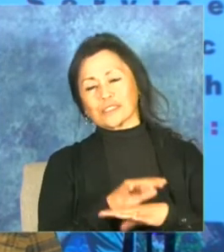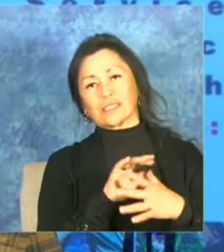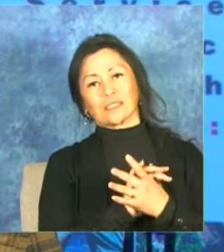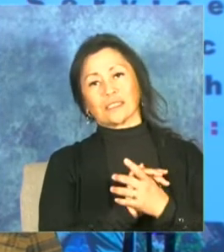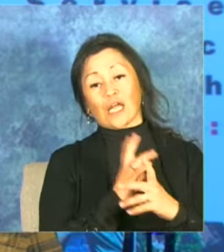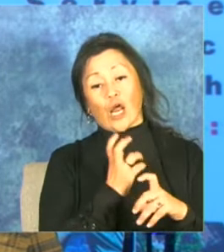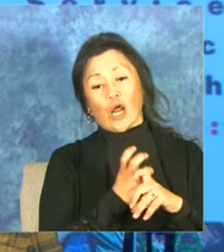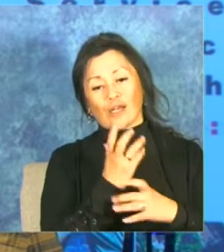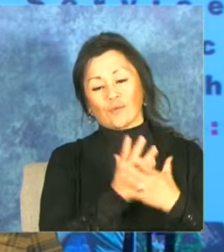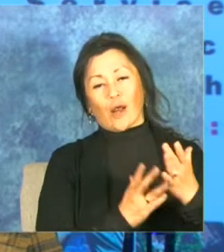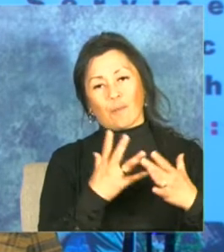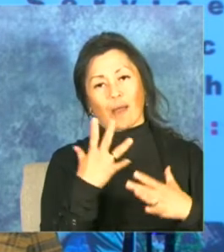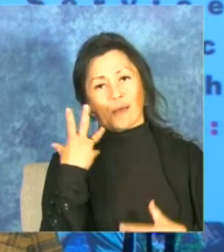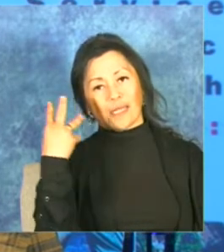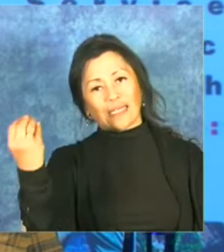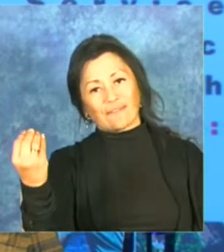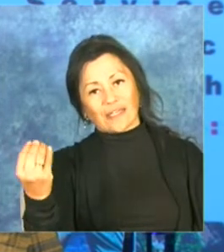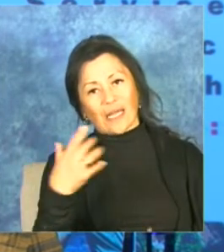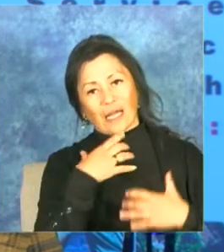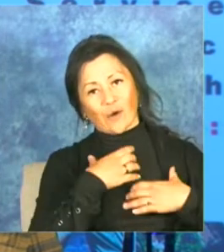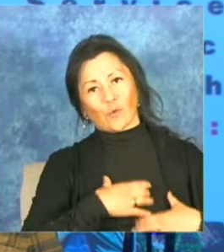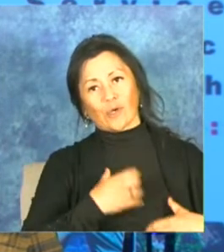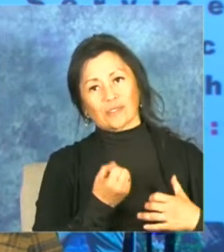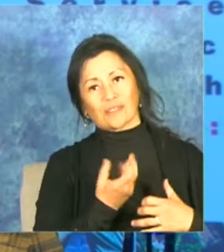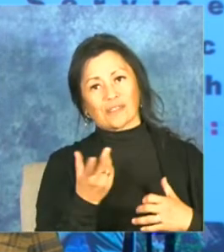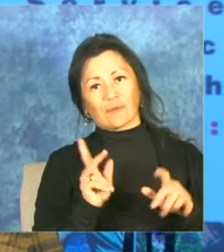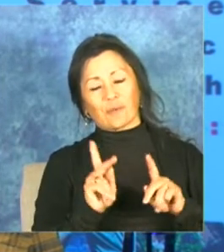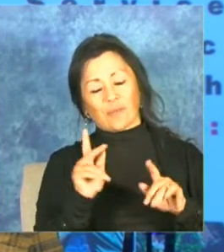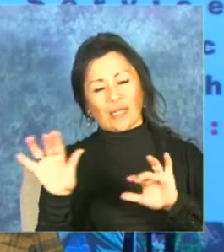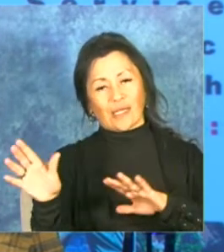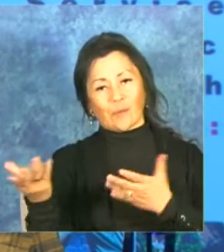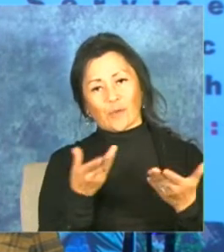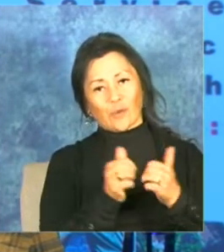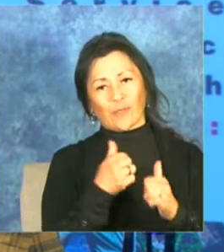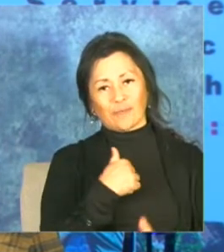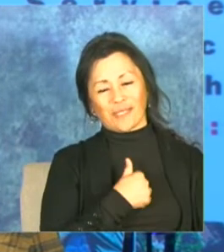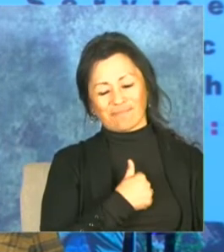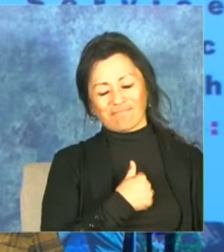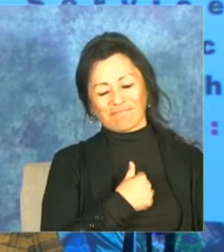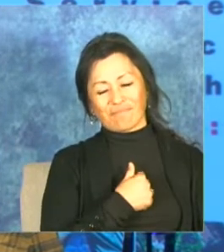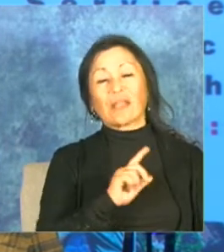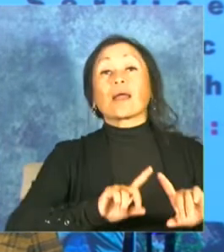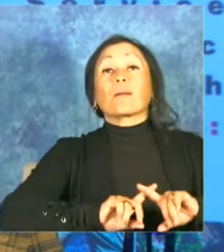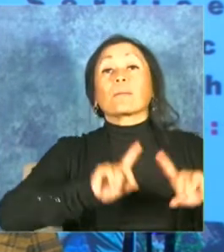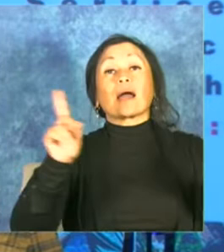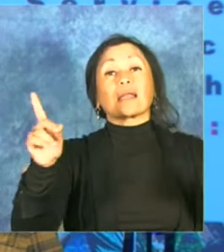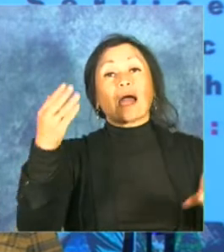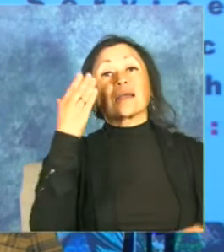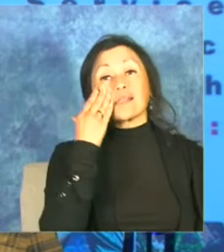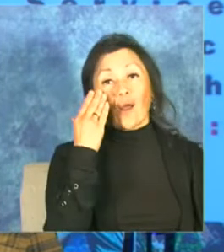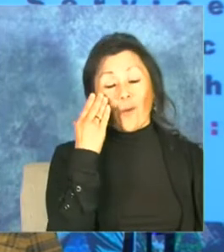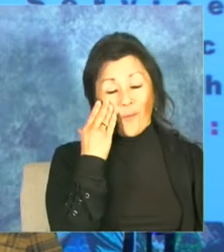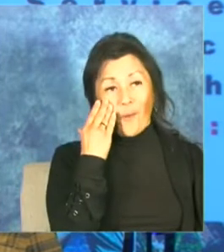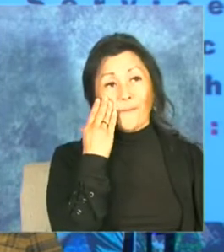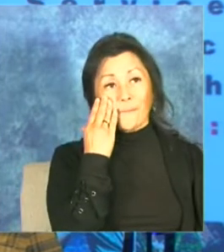it's the hardest part about leaving. I just wish there were several people I could take with me. But I know